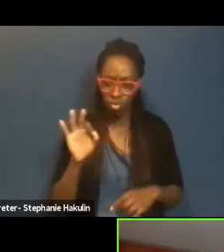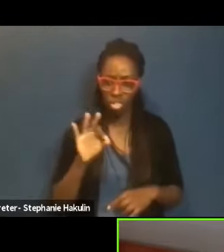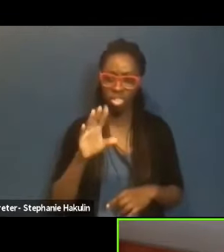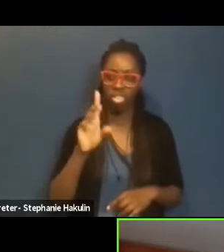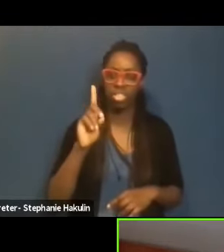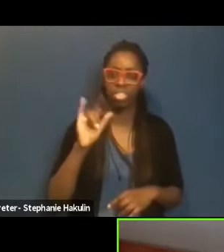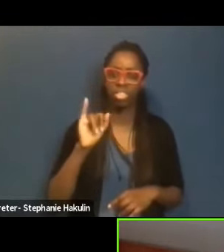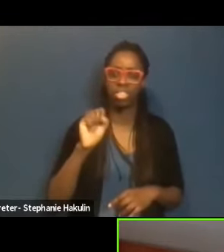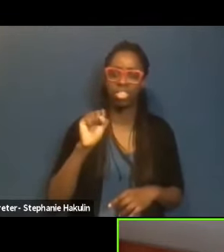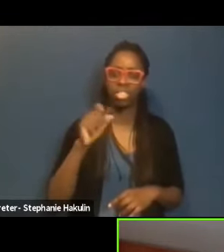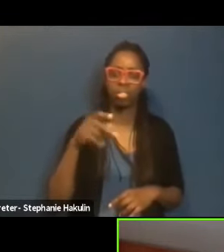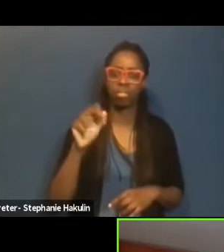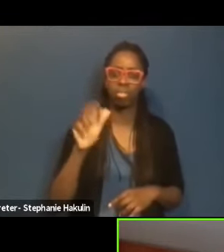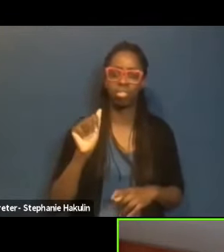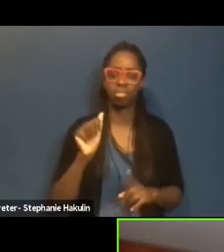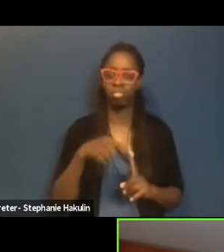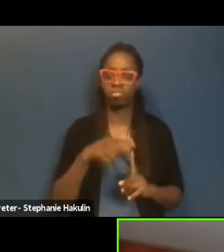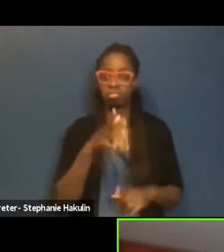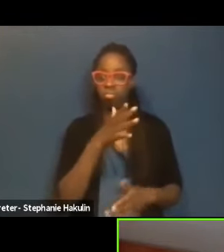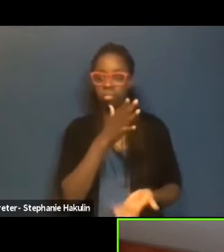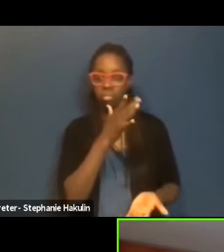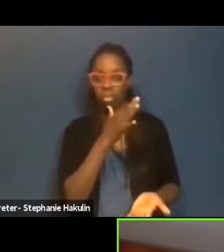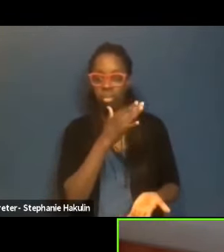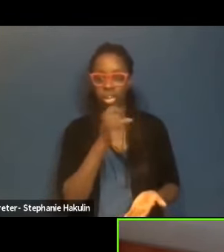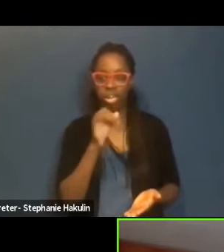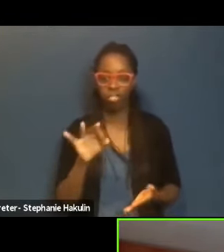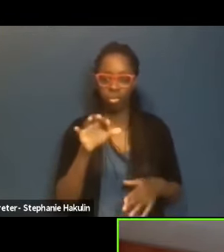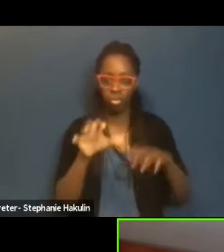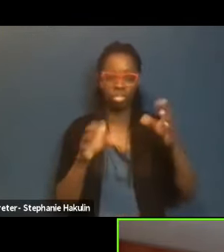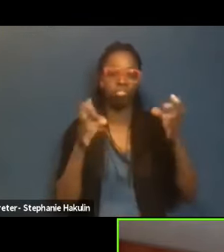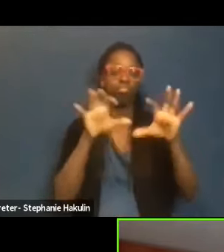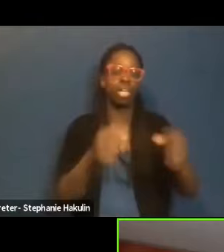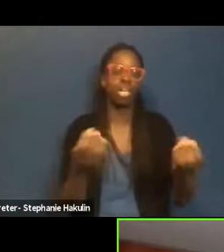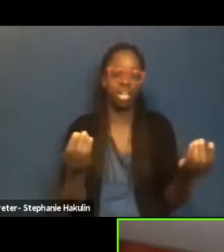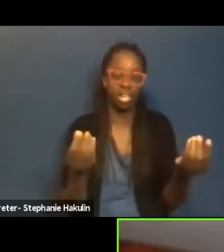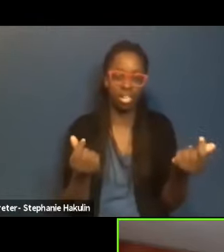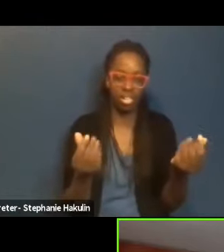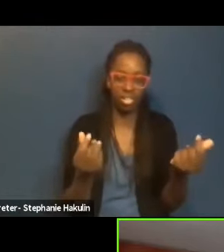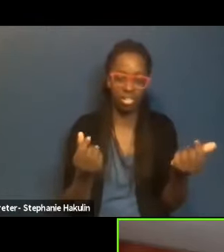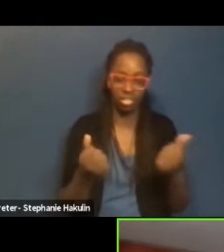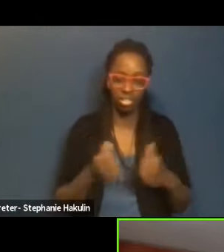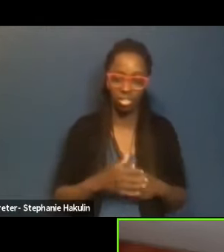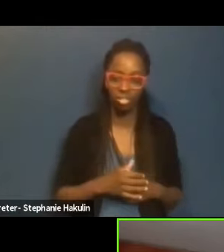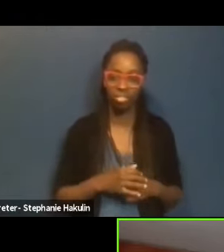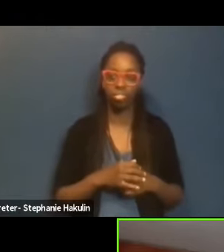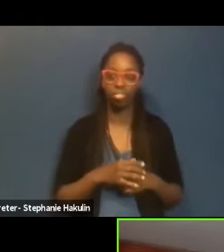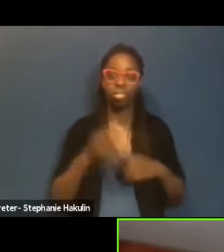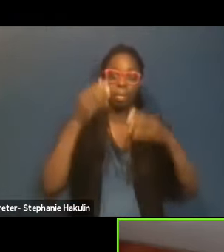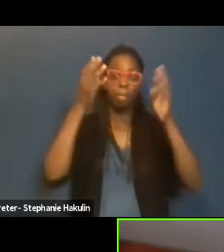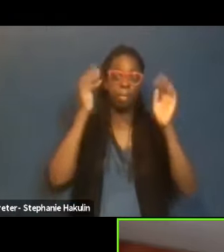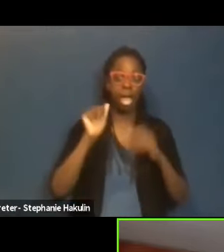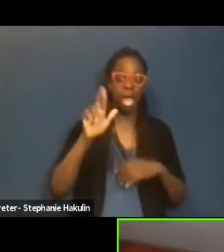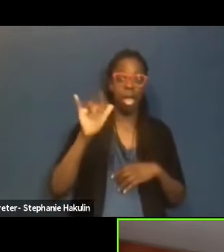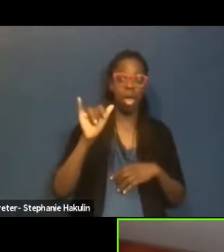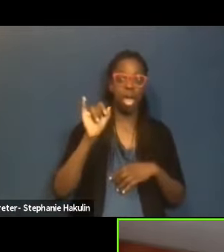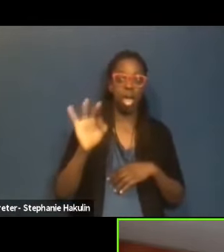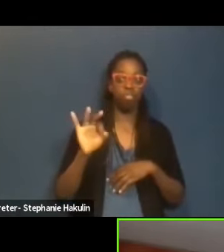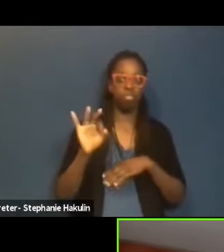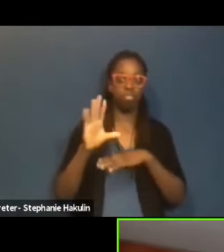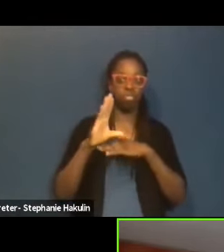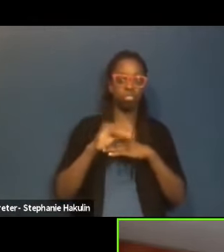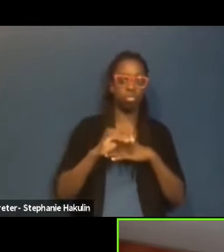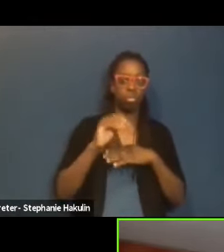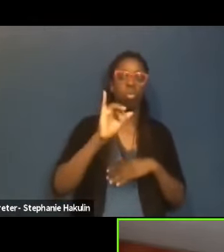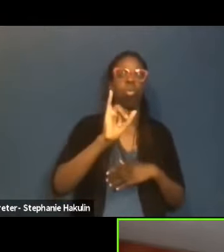stolen lands, pray for us. Our Lady of depleted uranium, pray for us. Our Lady of refrigerated trucks, pray for us. Our Lady of